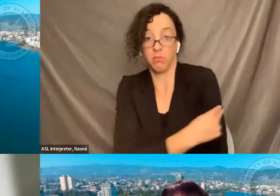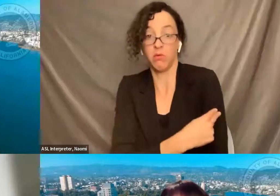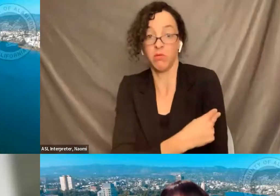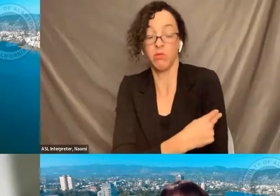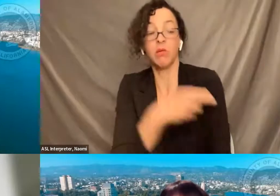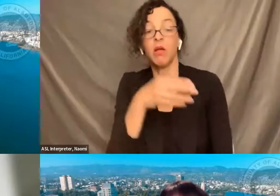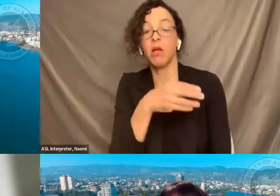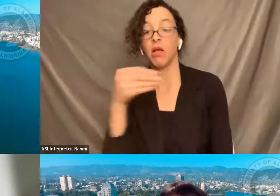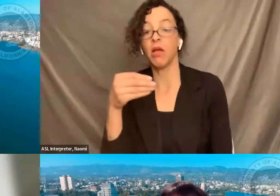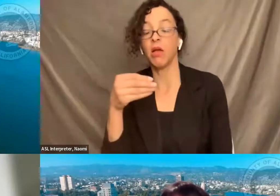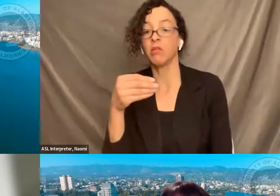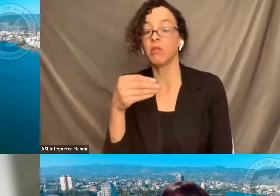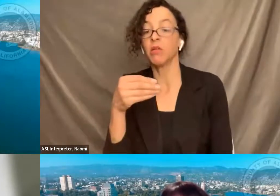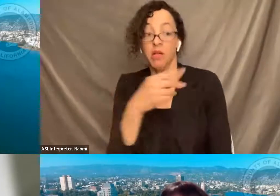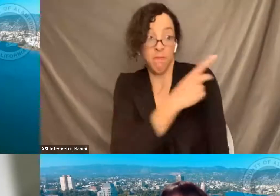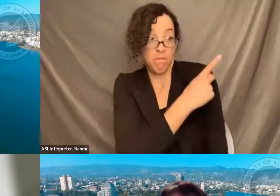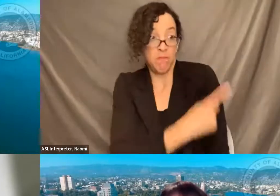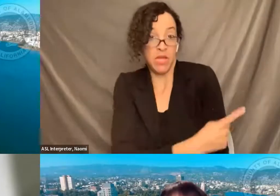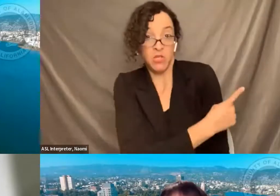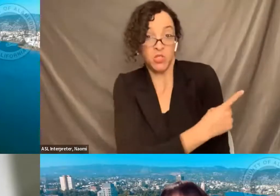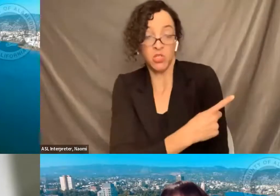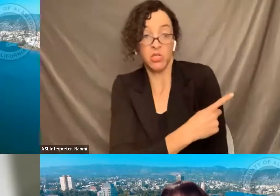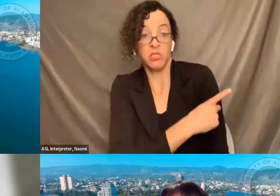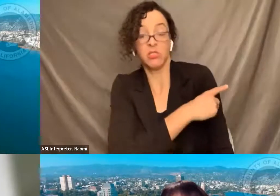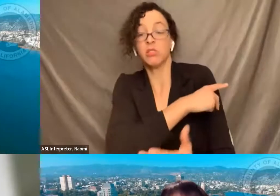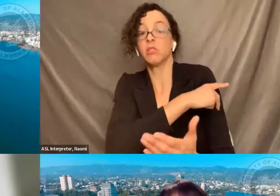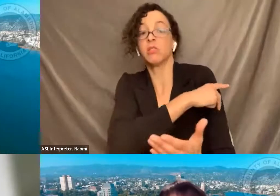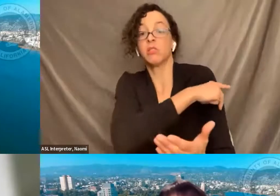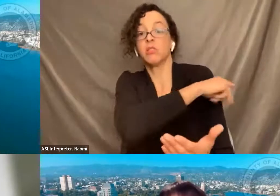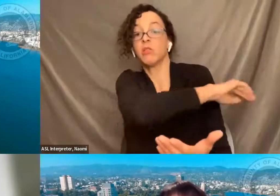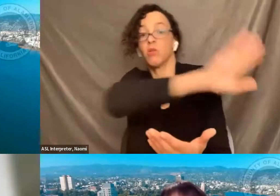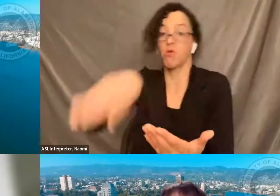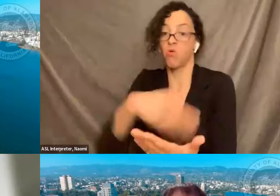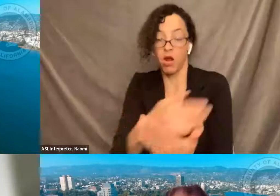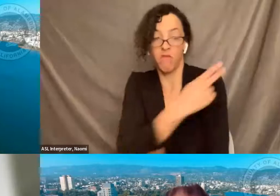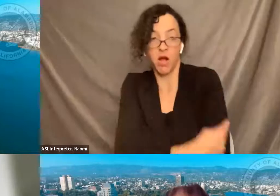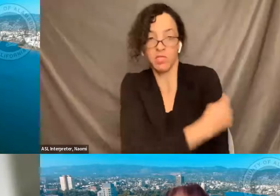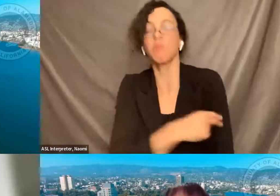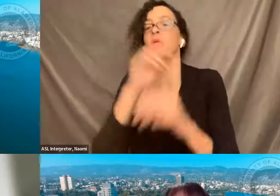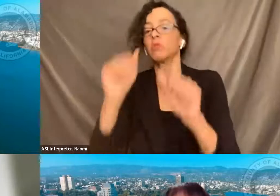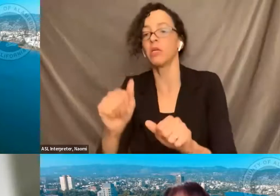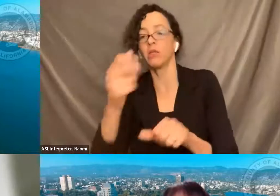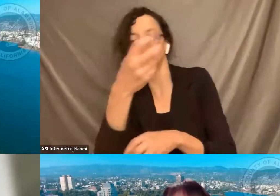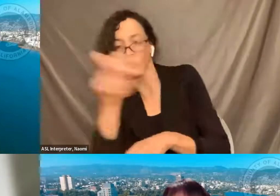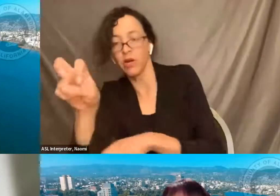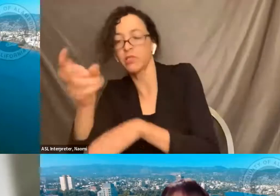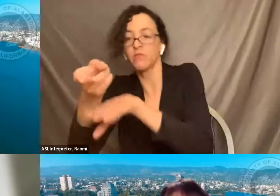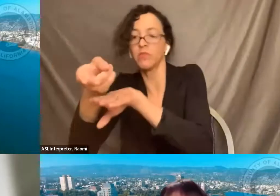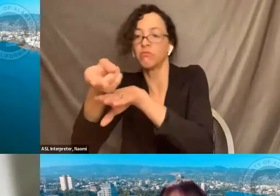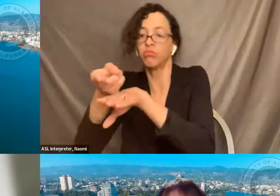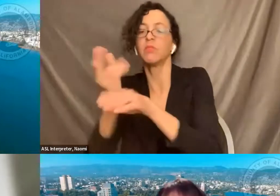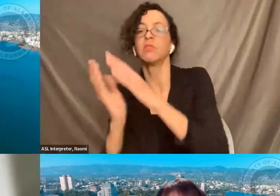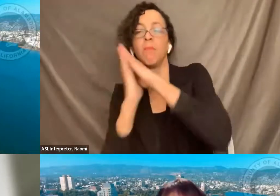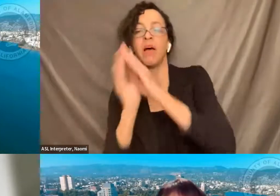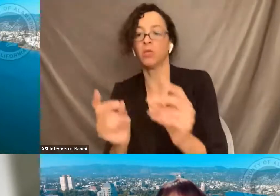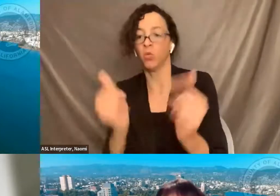to offload the patients and get them transferred to a hospital bed quickly And that will allow the ambulance